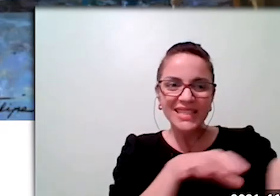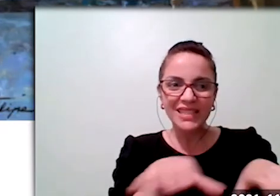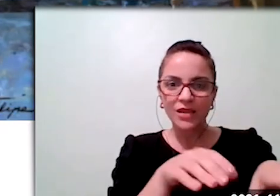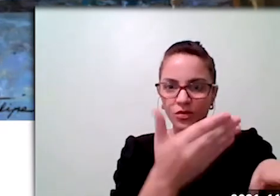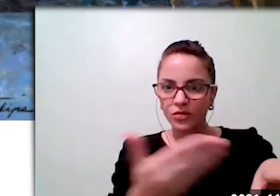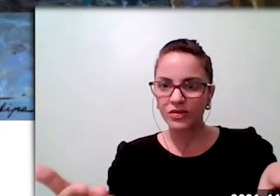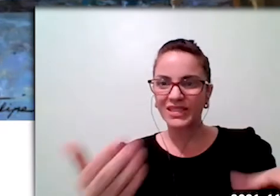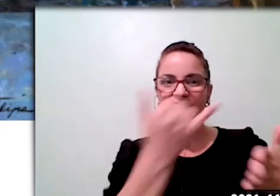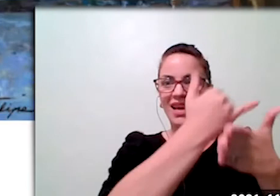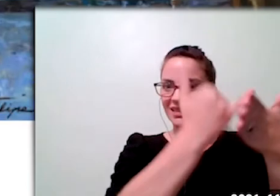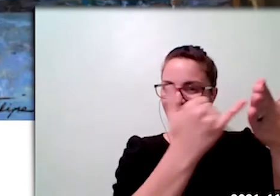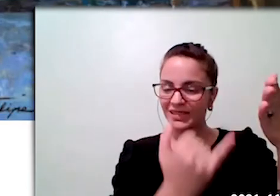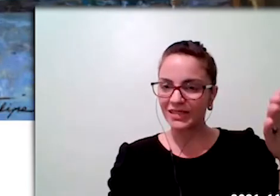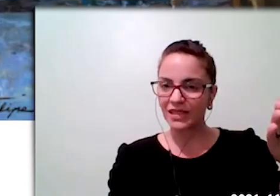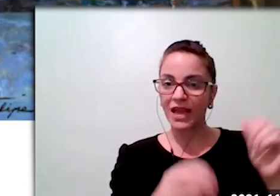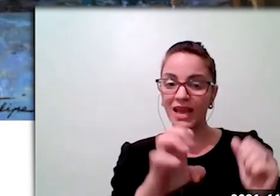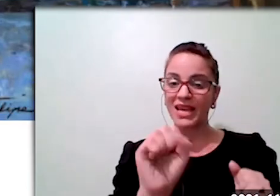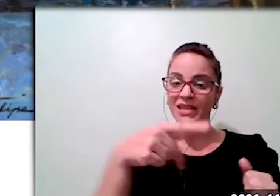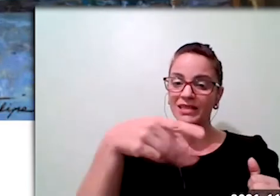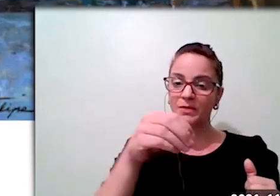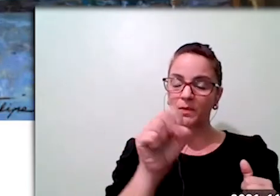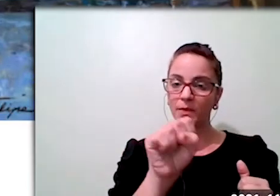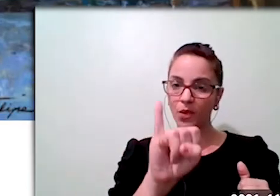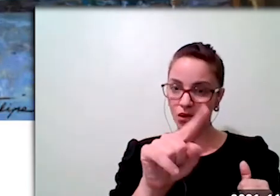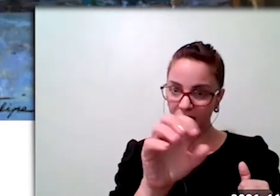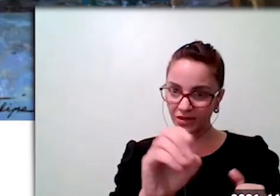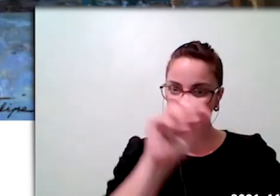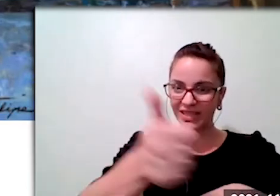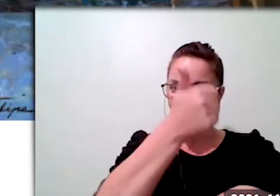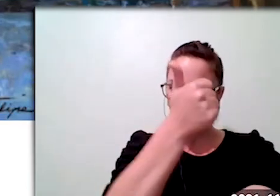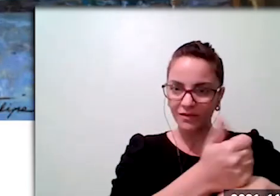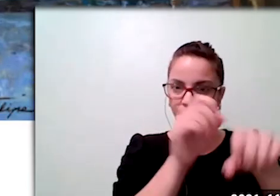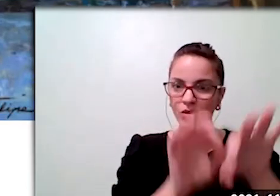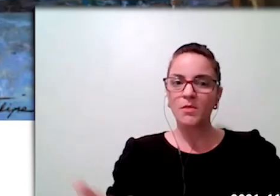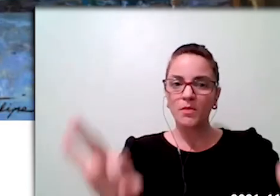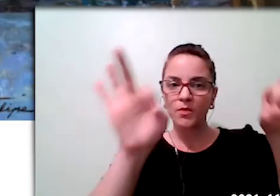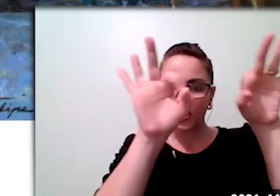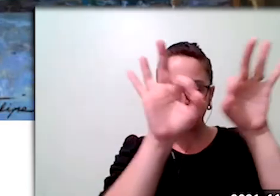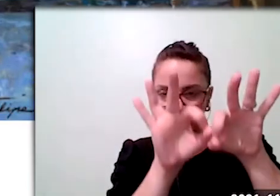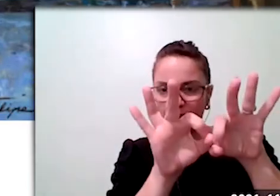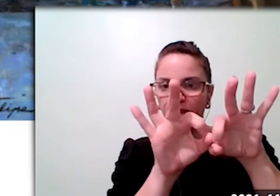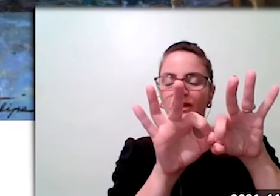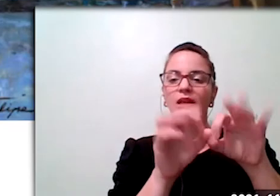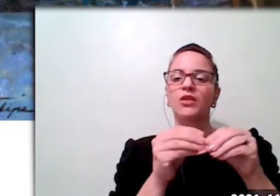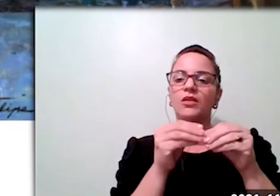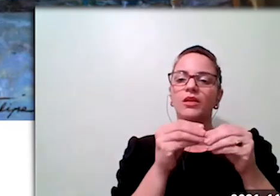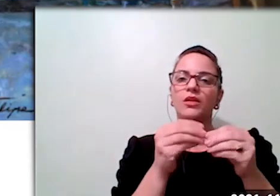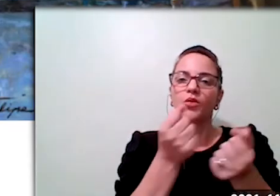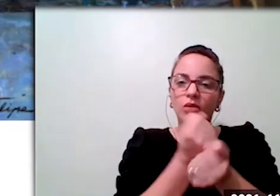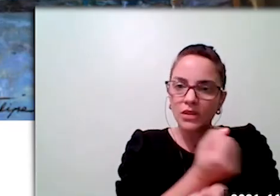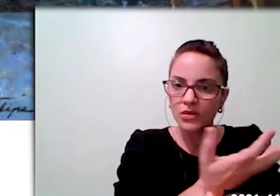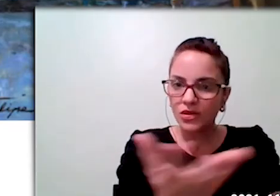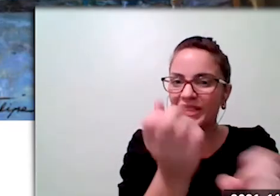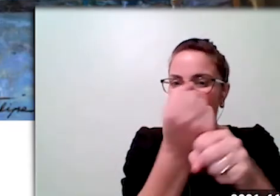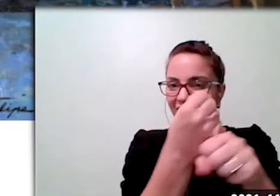artists. Exposito established that an important contribution of these artists lies in the